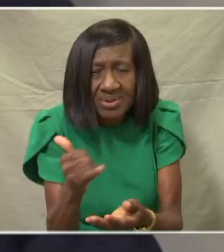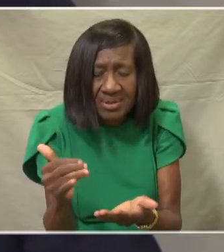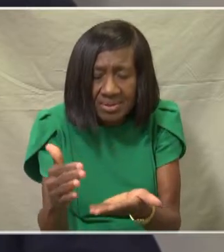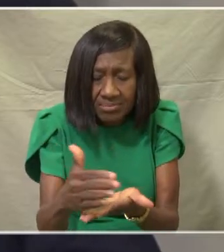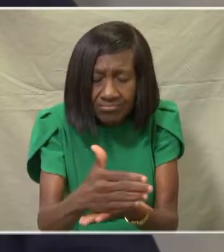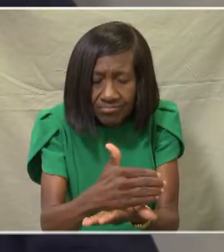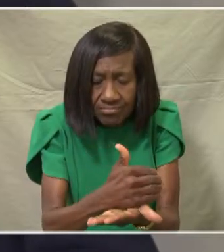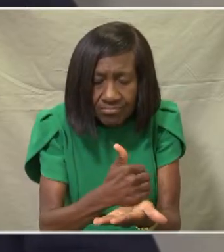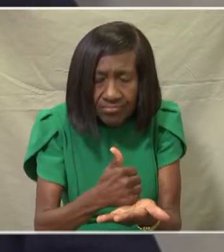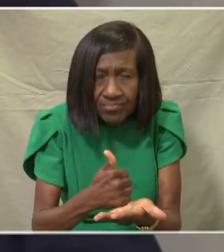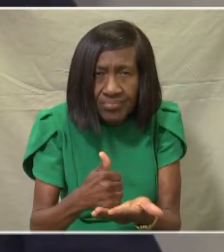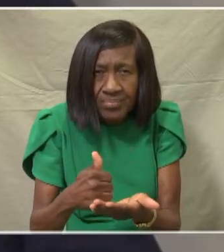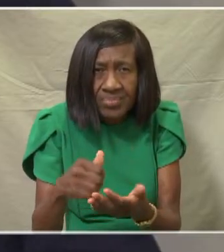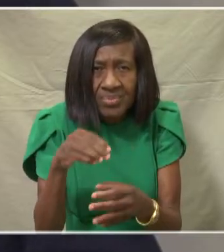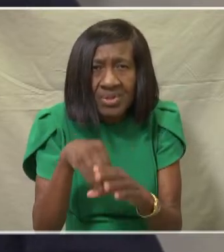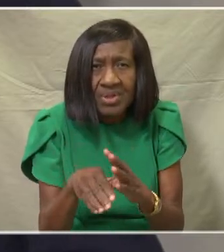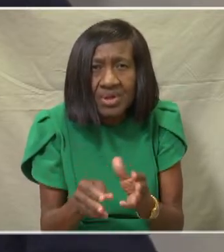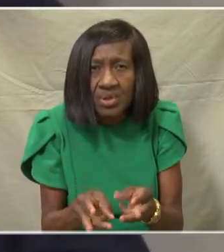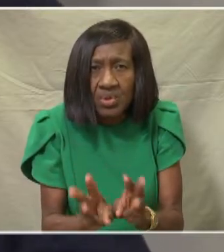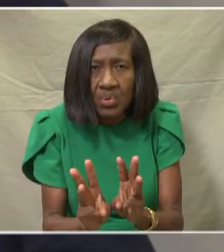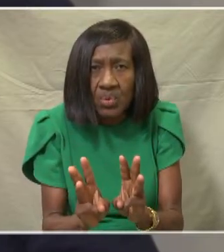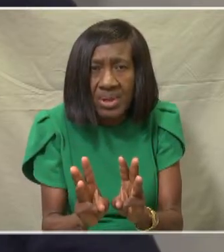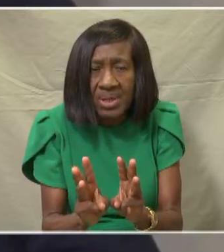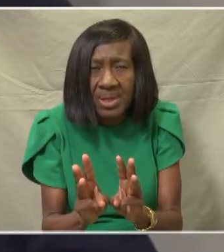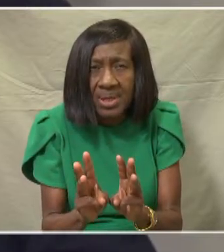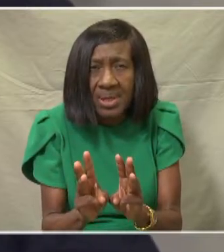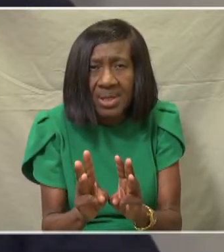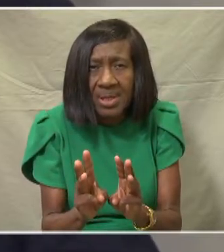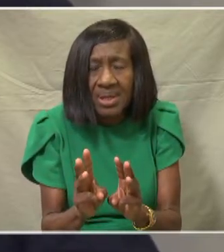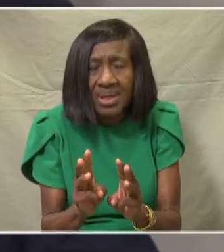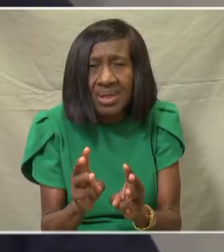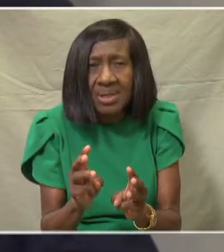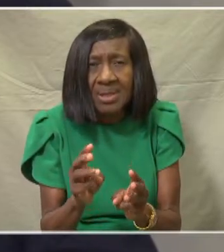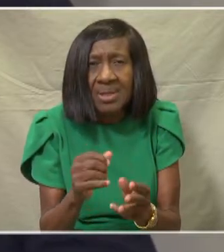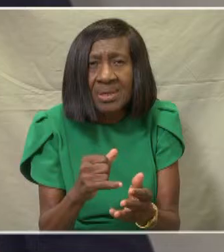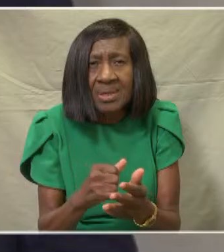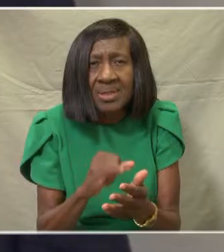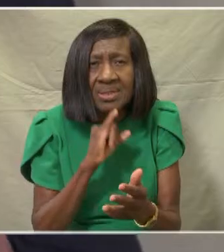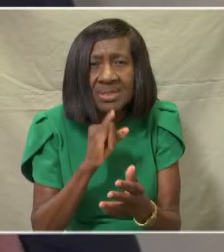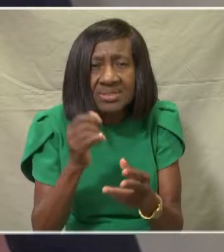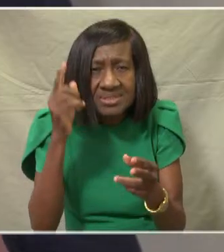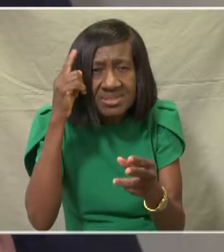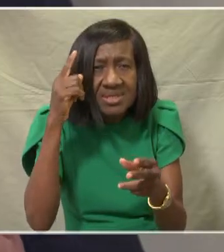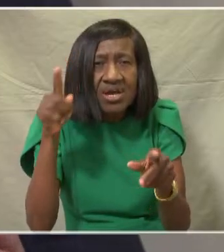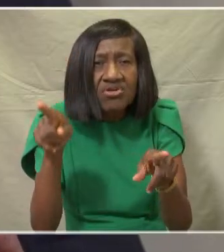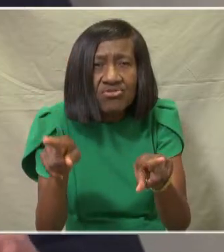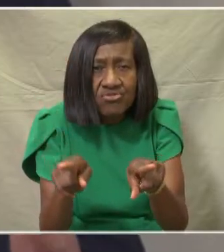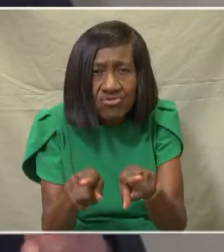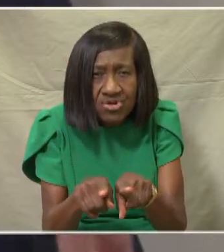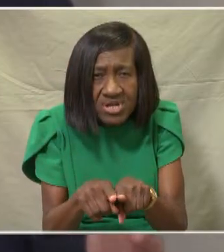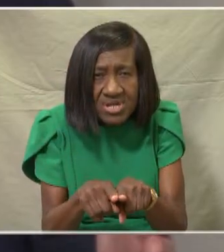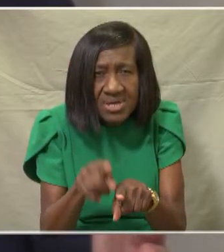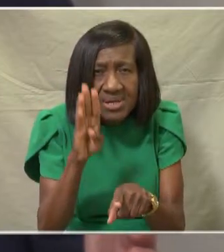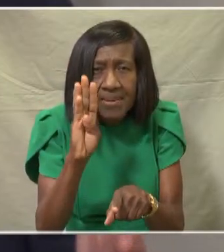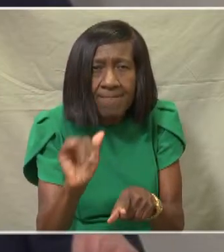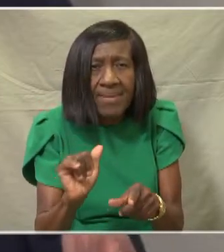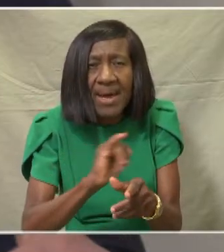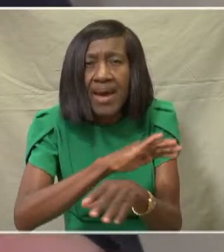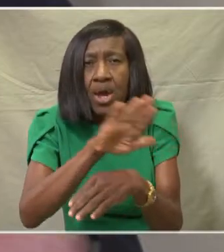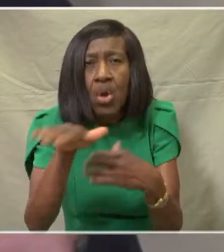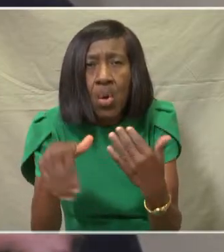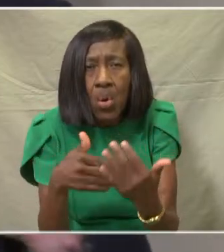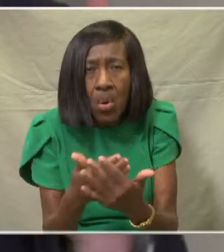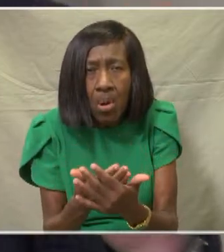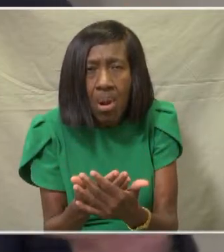way, using a process which is agreed by everybody and is common to everyone who observes. So there is a commonality to what we're looking for, which